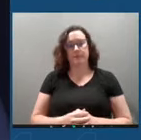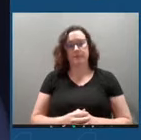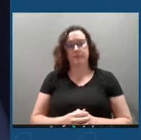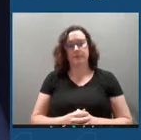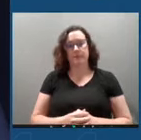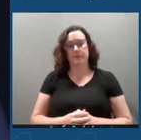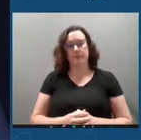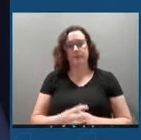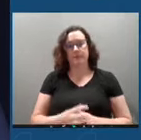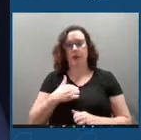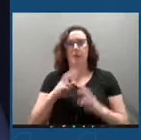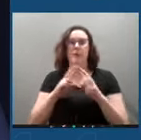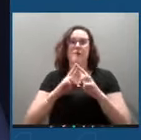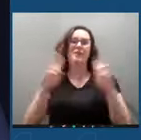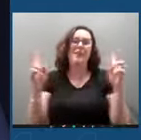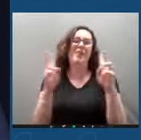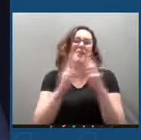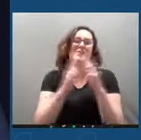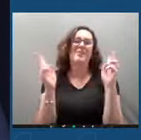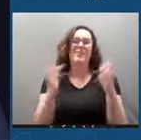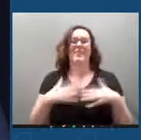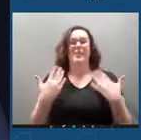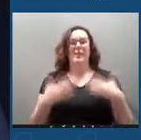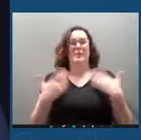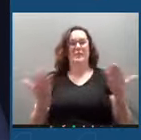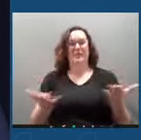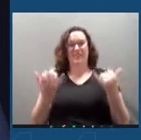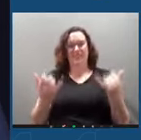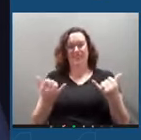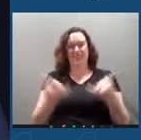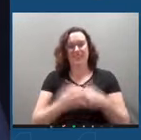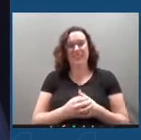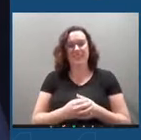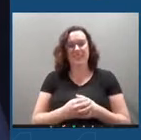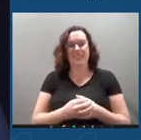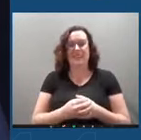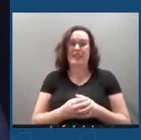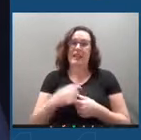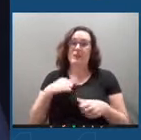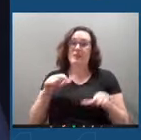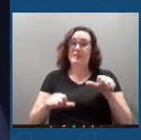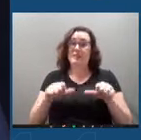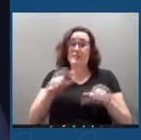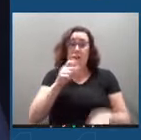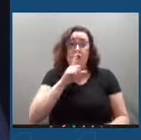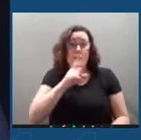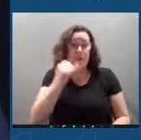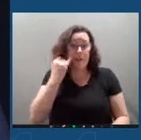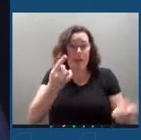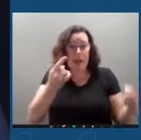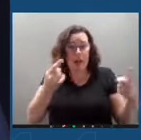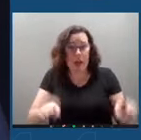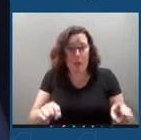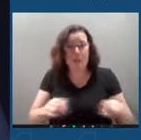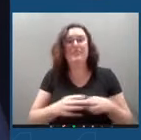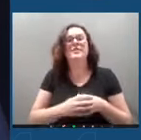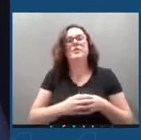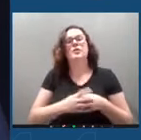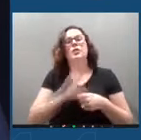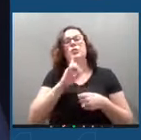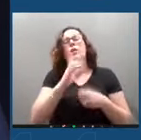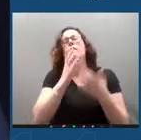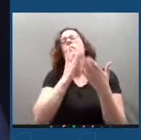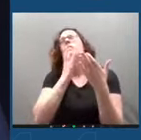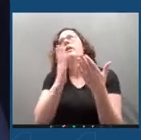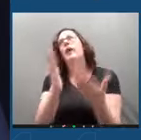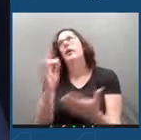I'm extremely happy to be here today. I wasn't sure it was going to happen, so I really want to thank the governor